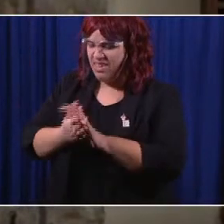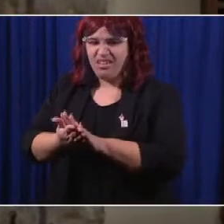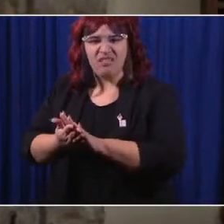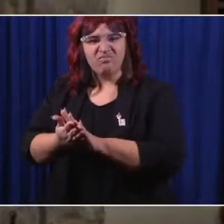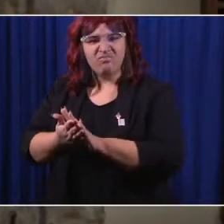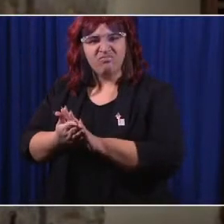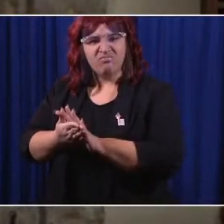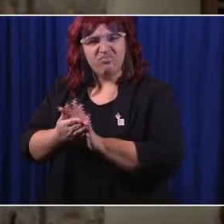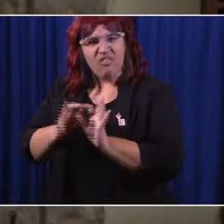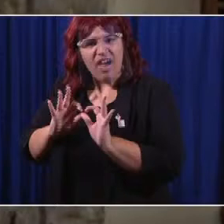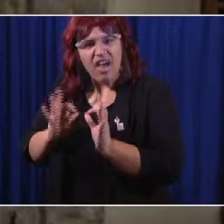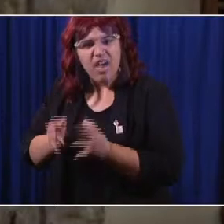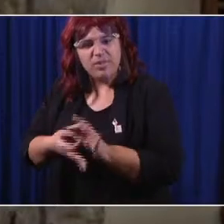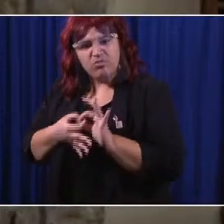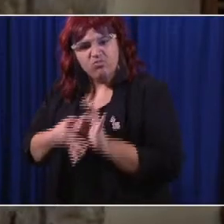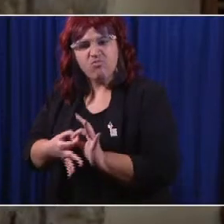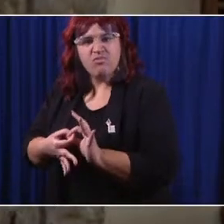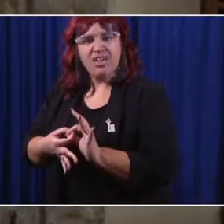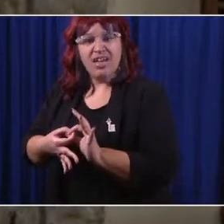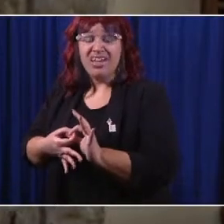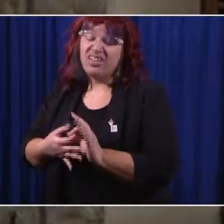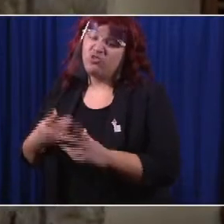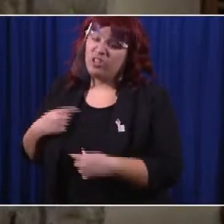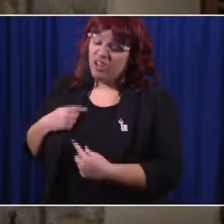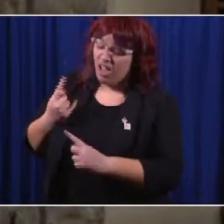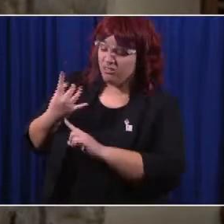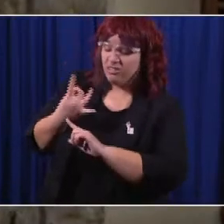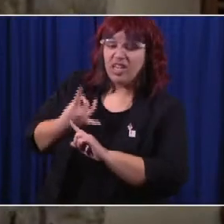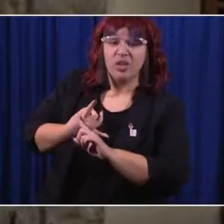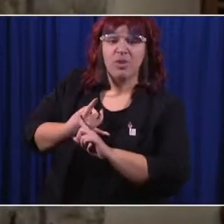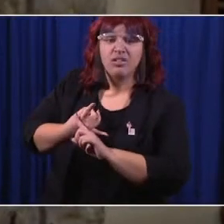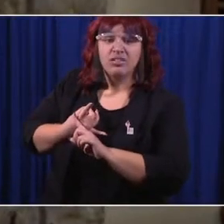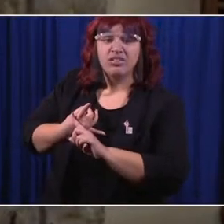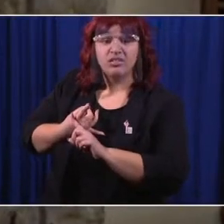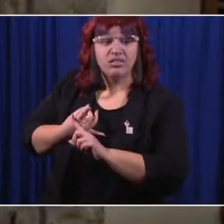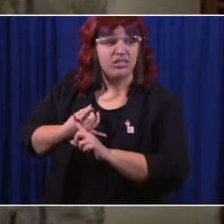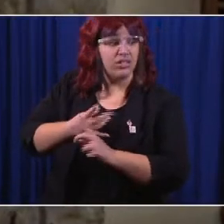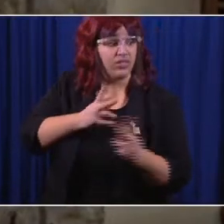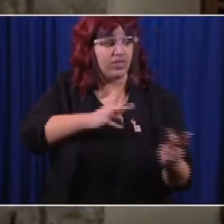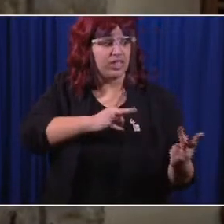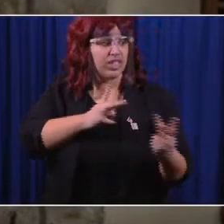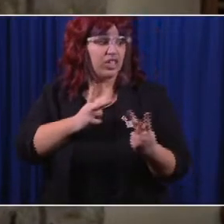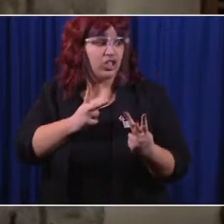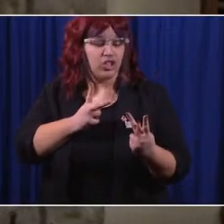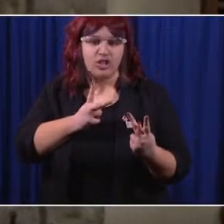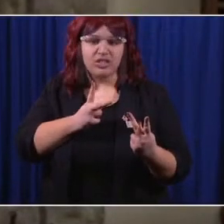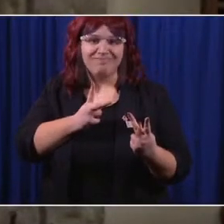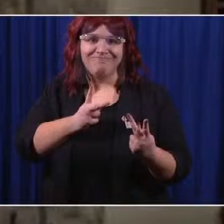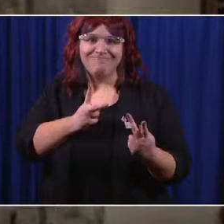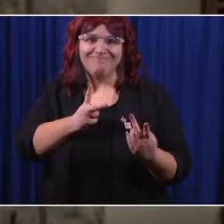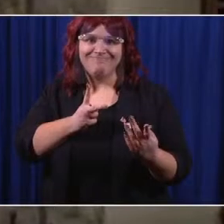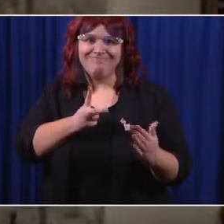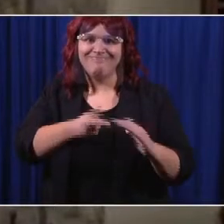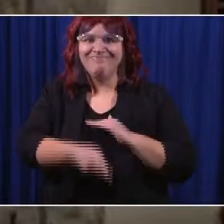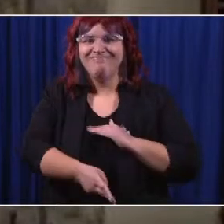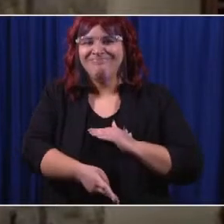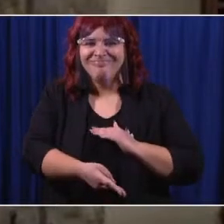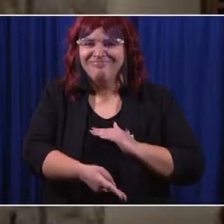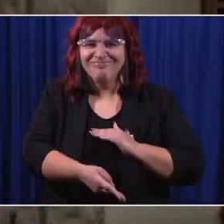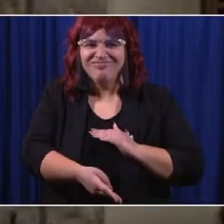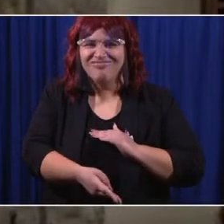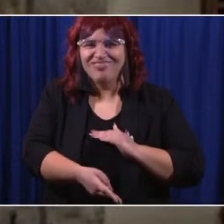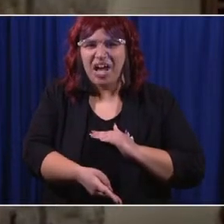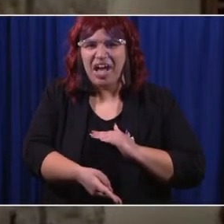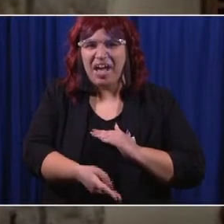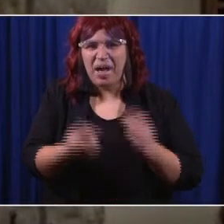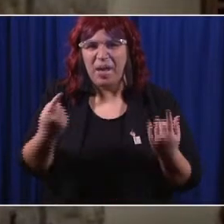that relationship. And for the last 8 months, the visitation has been basically cut off. And